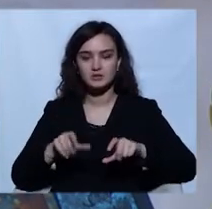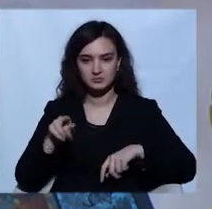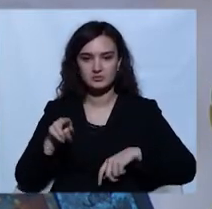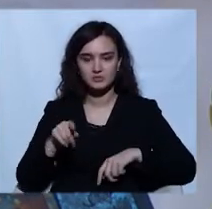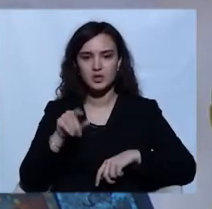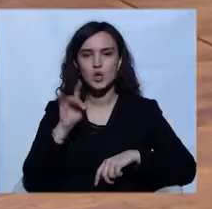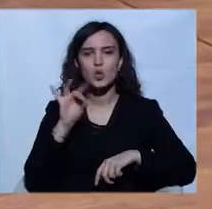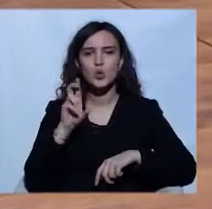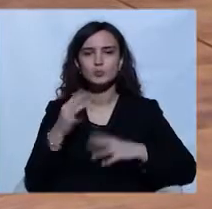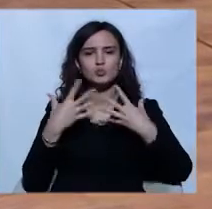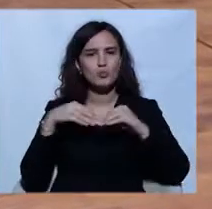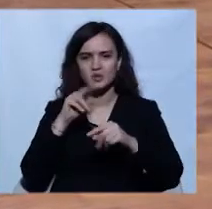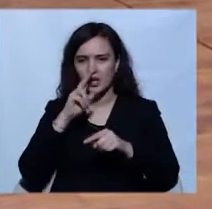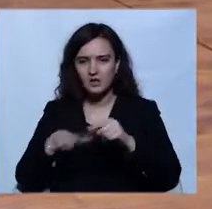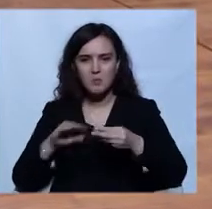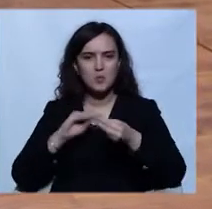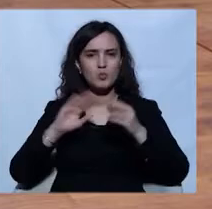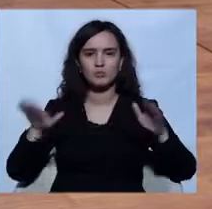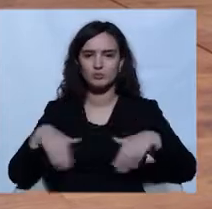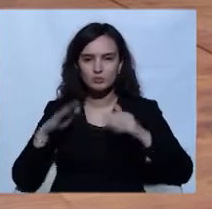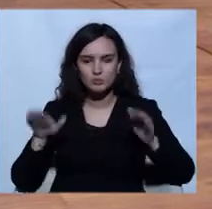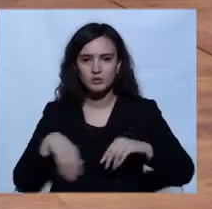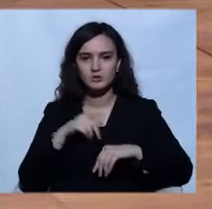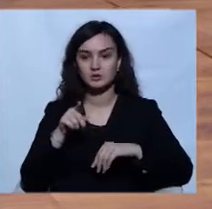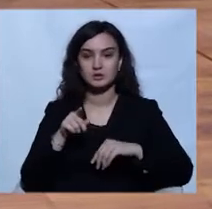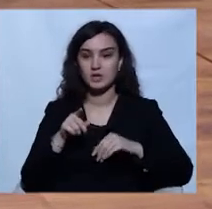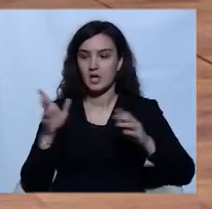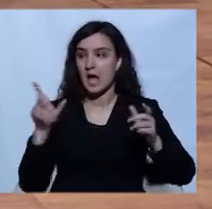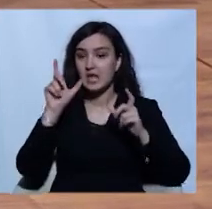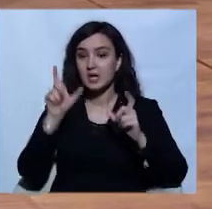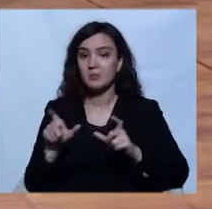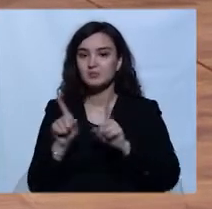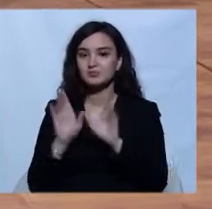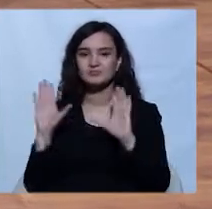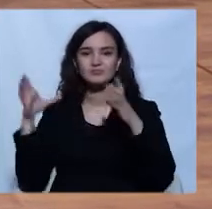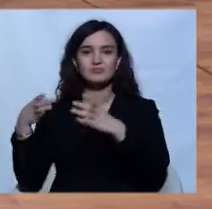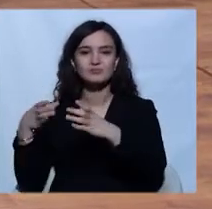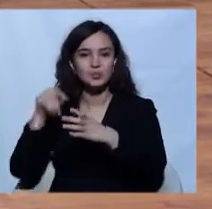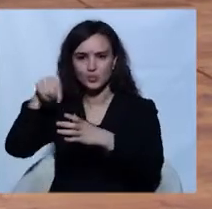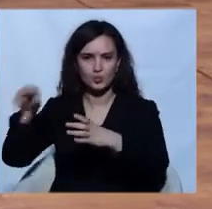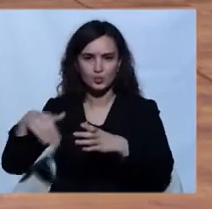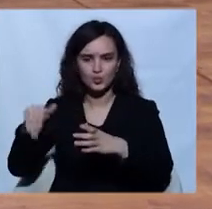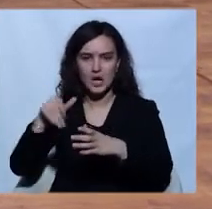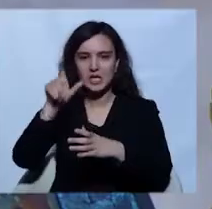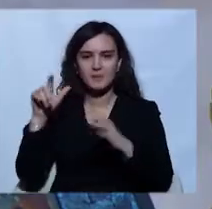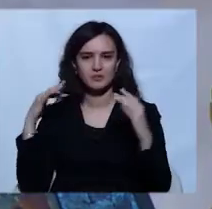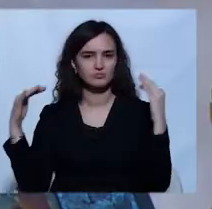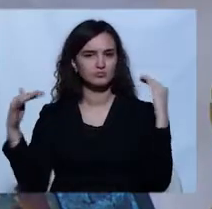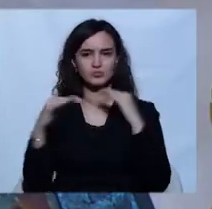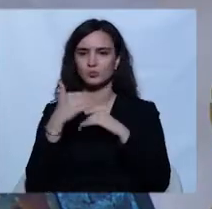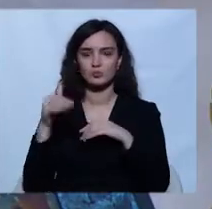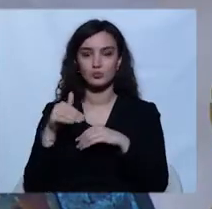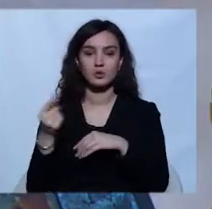Robinson loses his family, his friends, his entire society, and his ambitions as well. He was a very